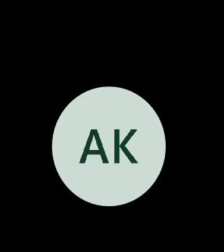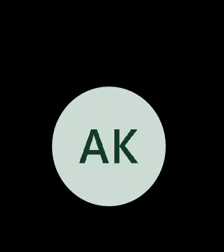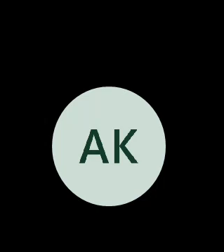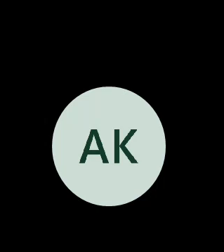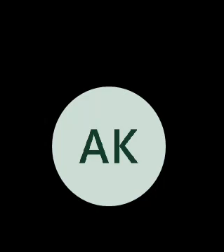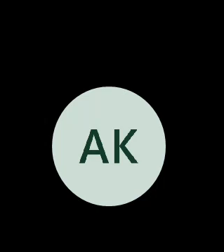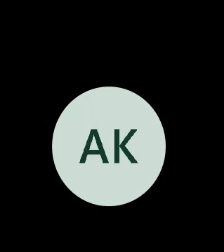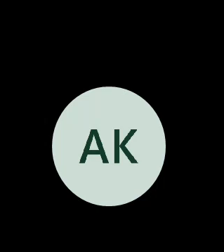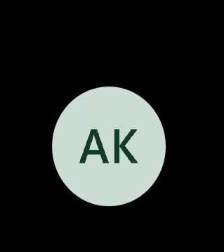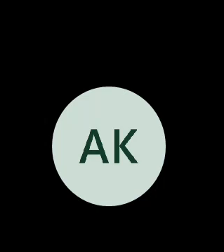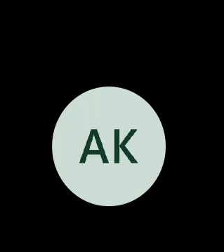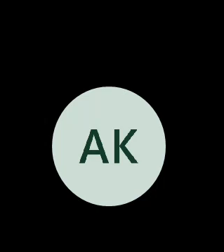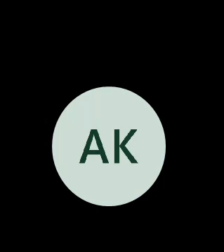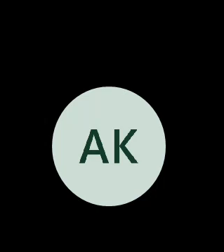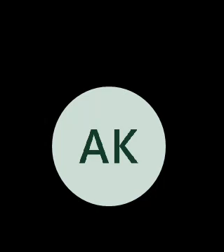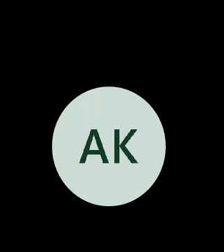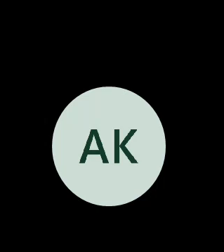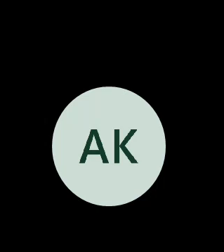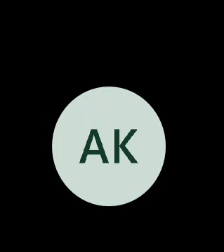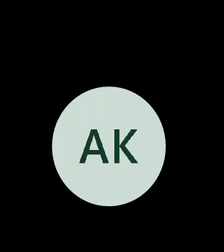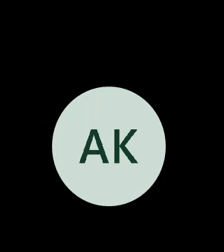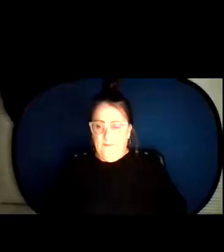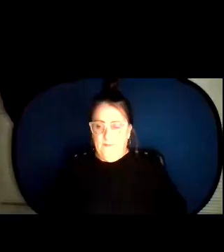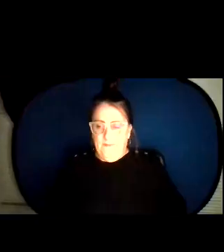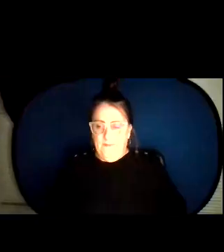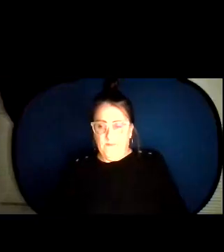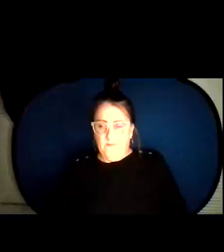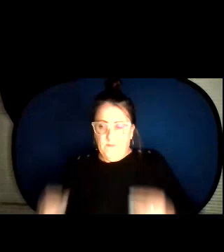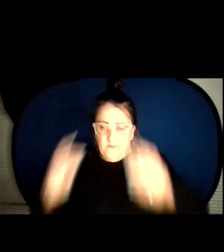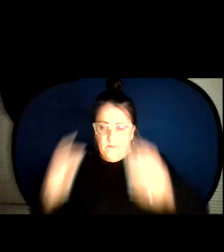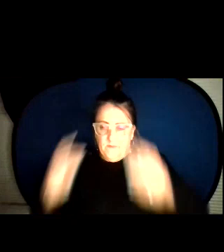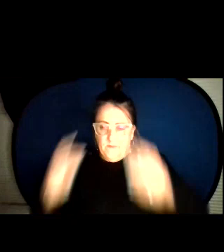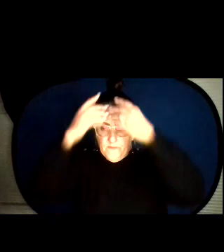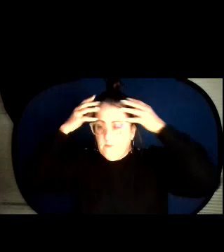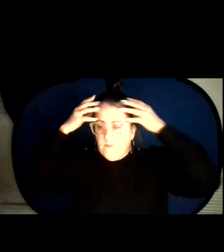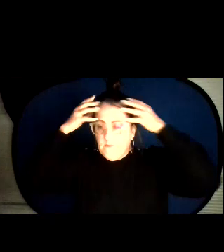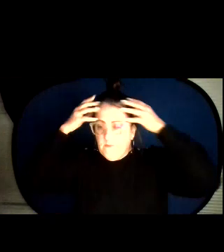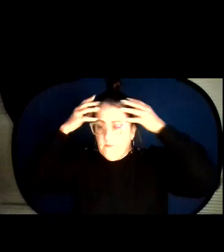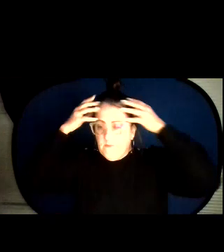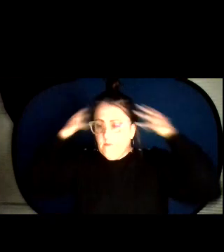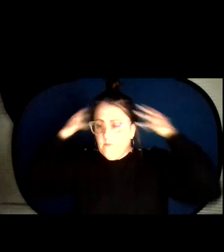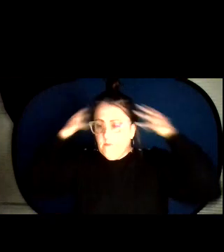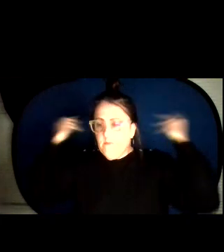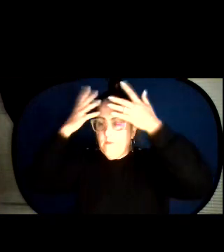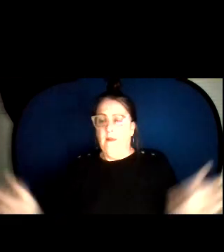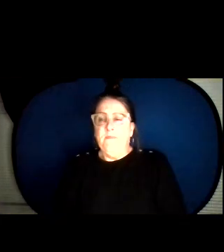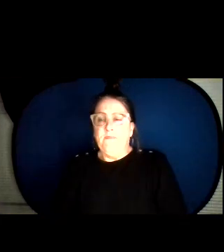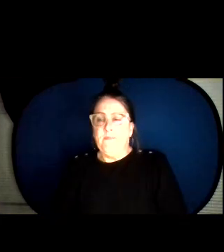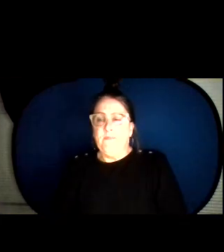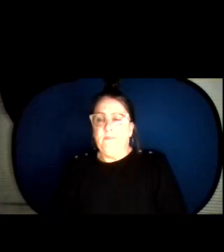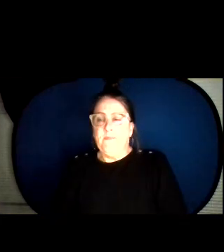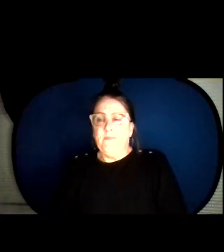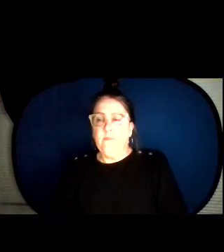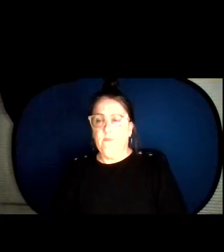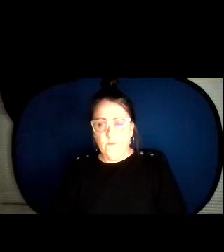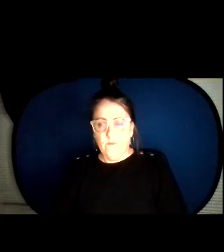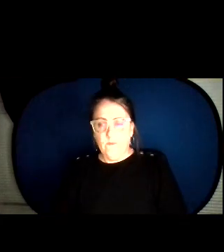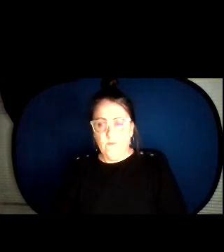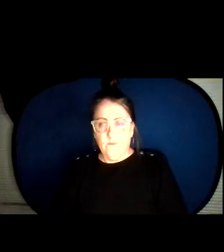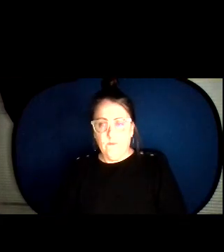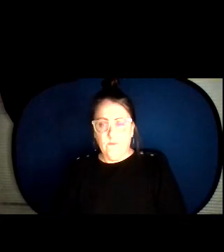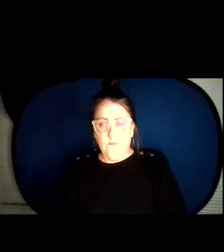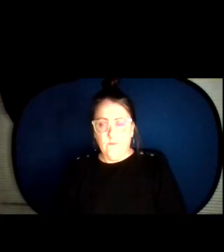So I wanted to wrap up by sharing some potential future use cases. As I mentioned earlier, we've been collecting use cases